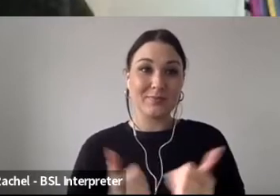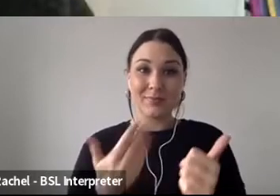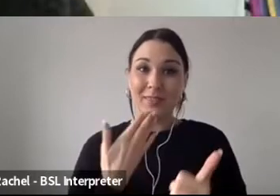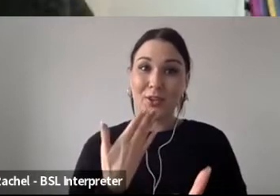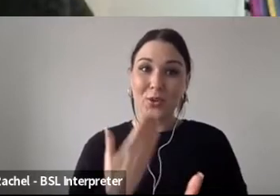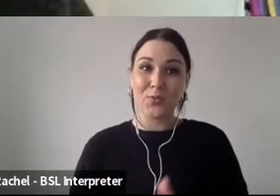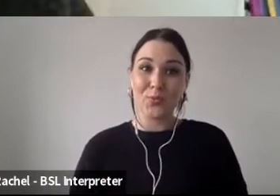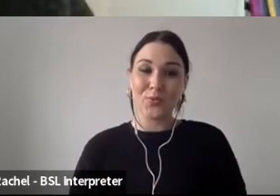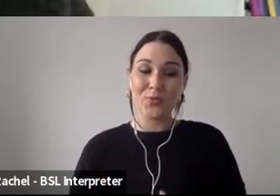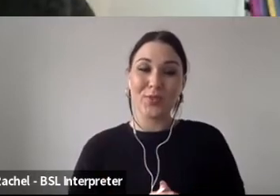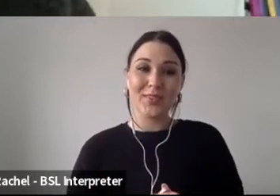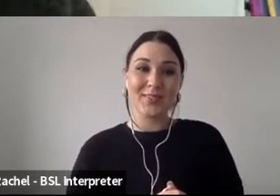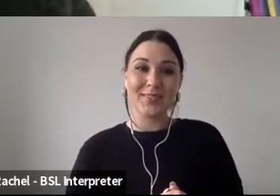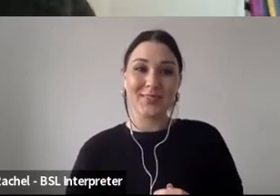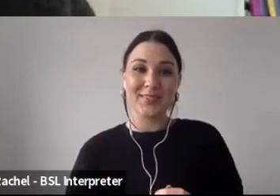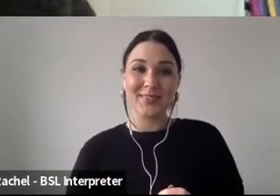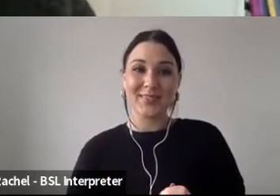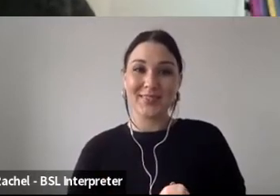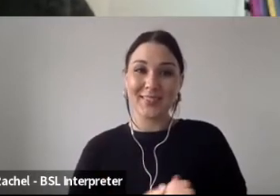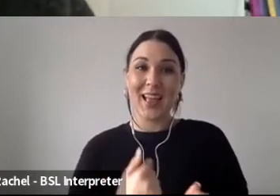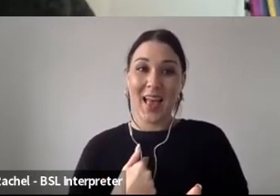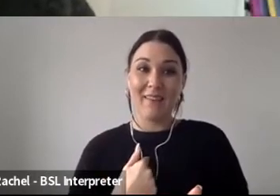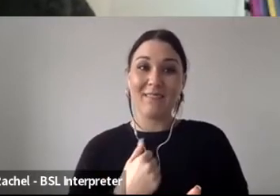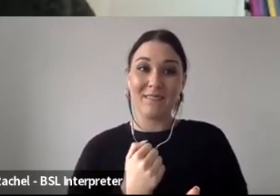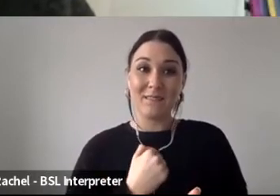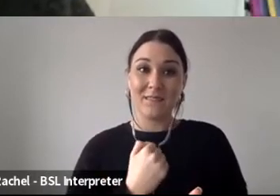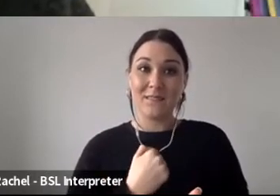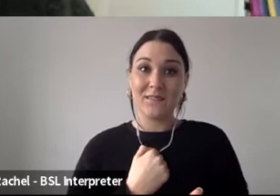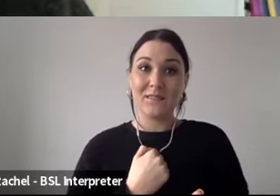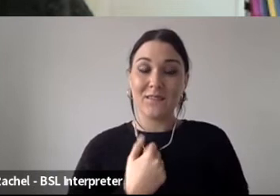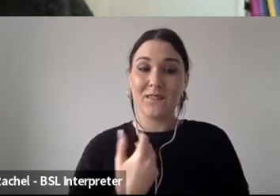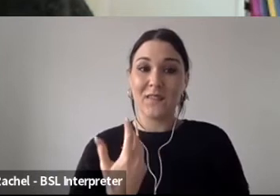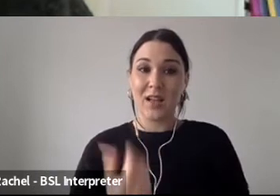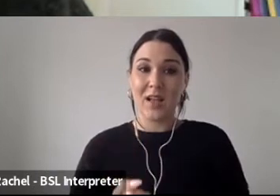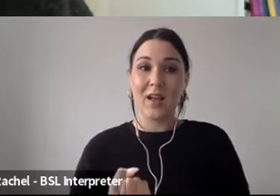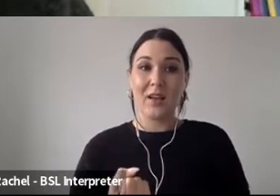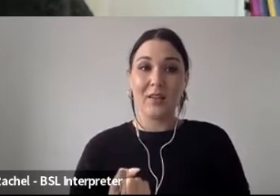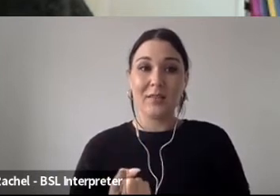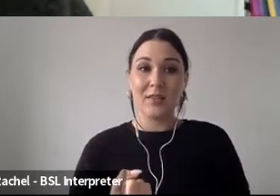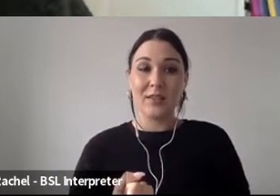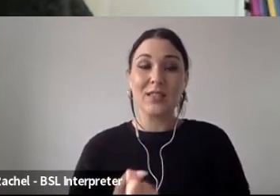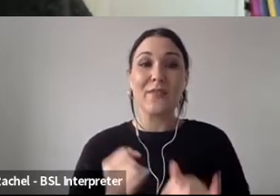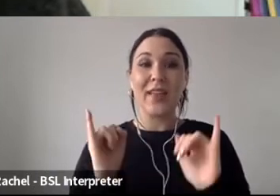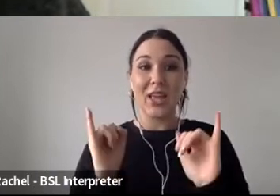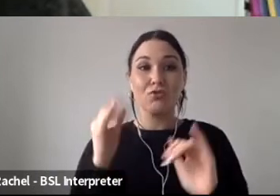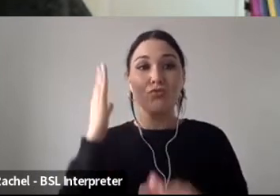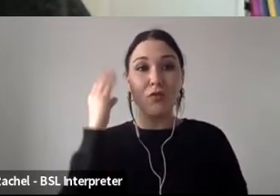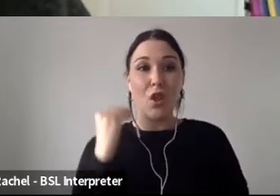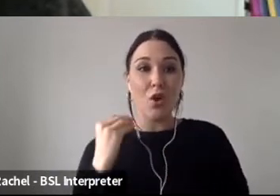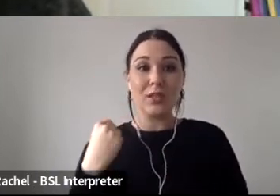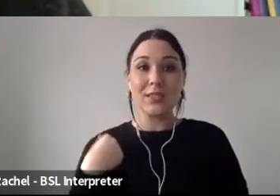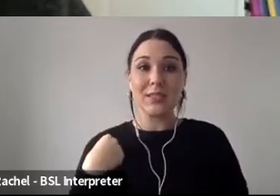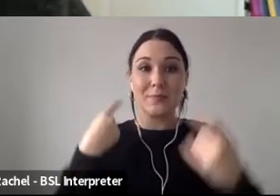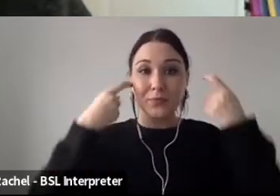you, Ian. I've got I don't know if you call it severe hearing loss for not wearing